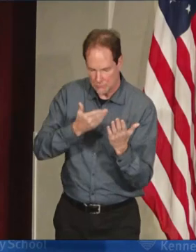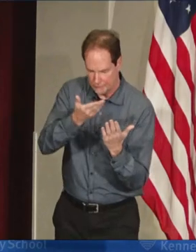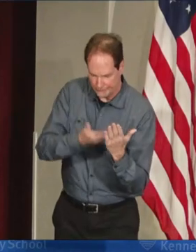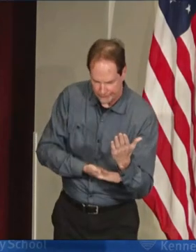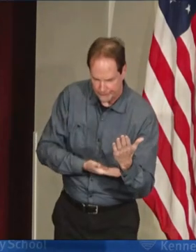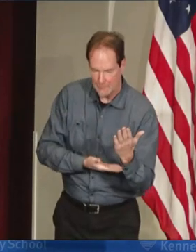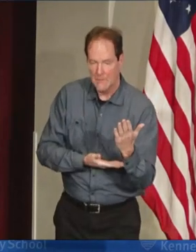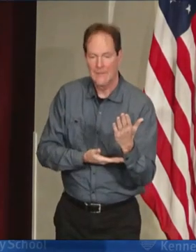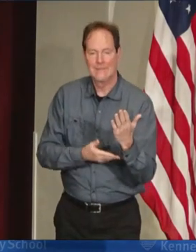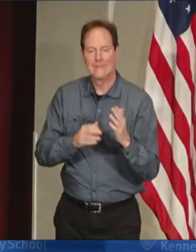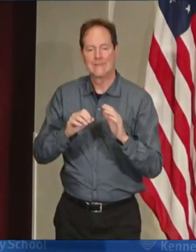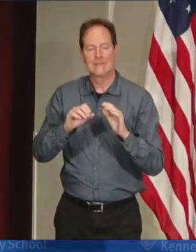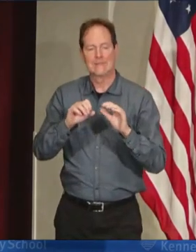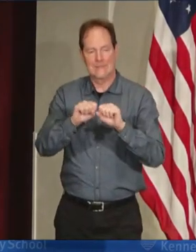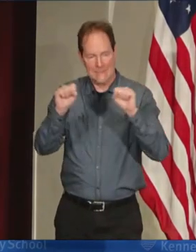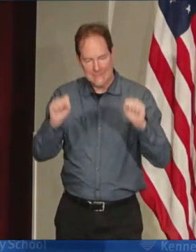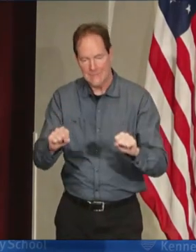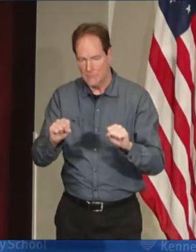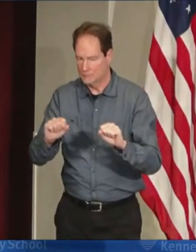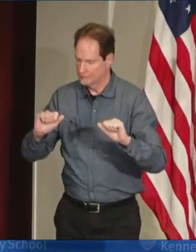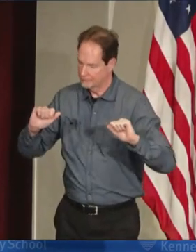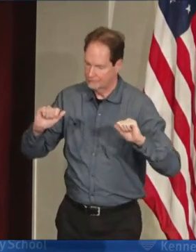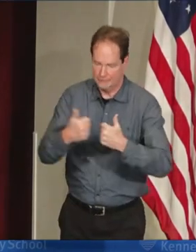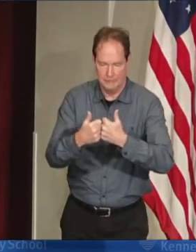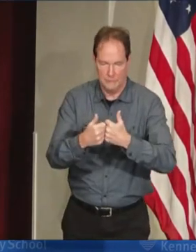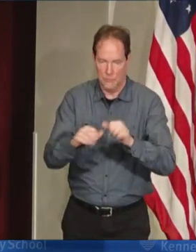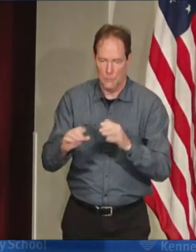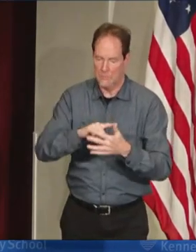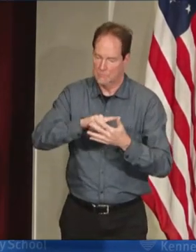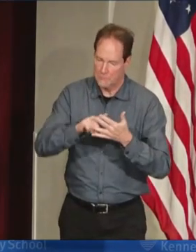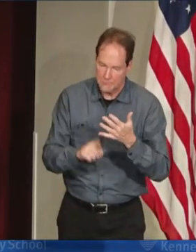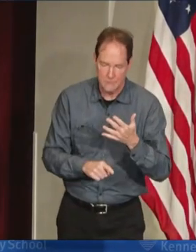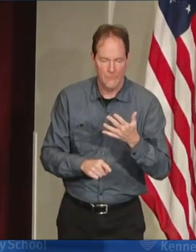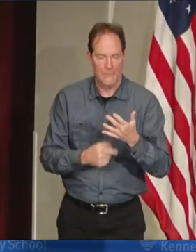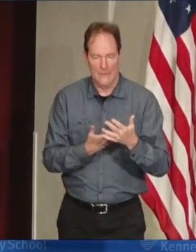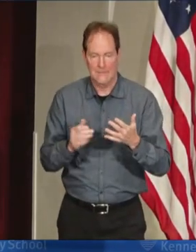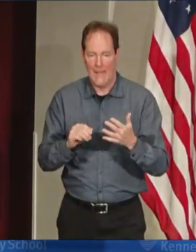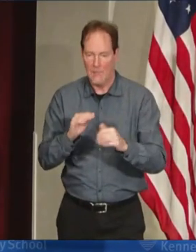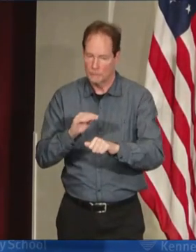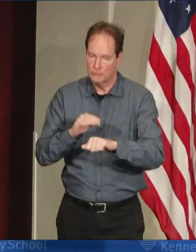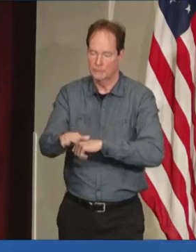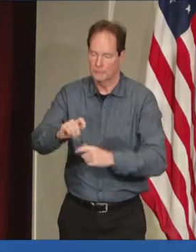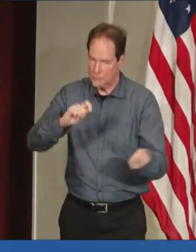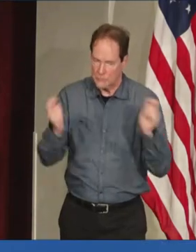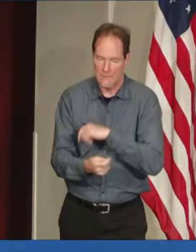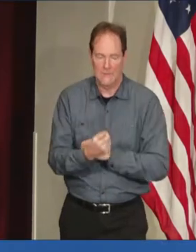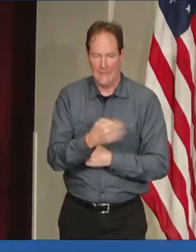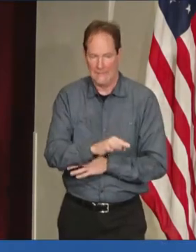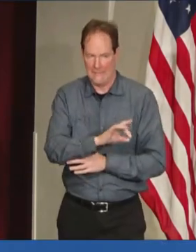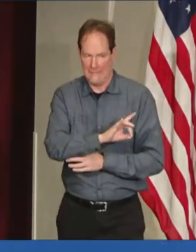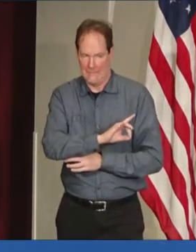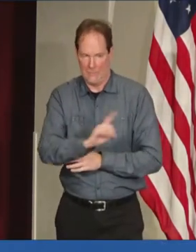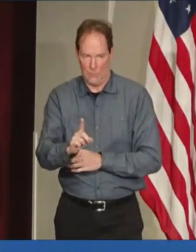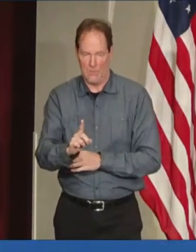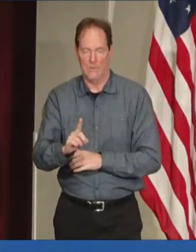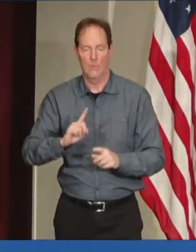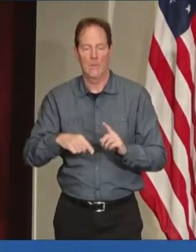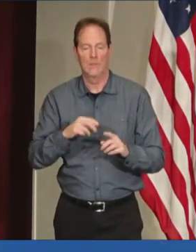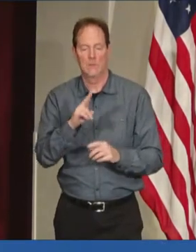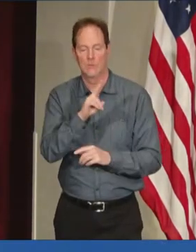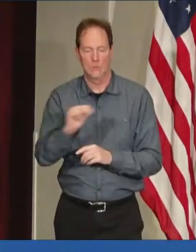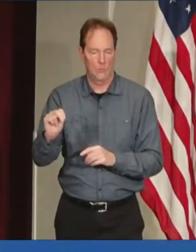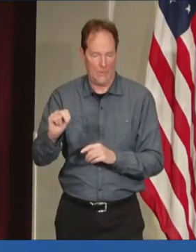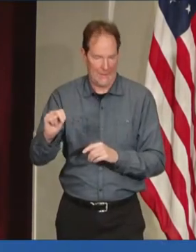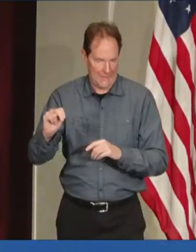doing various things can really make a difference. And in 1980-81, when it was the UN International